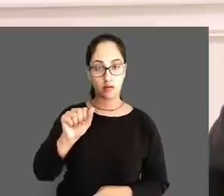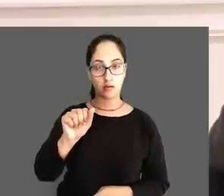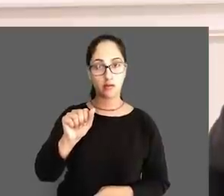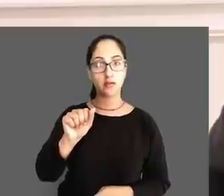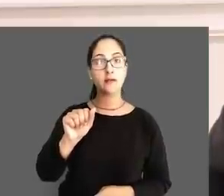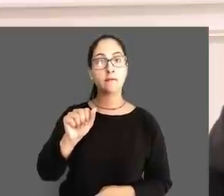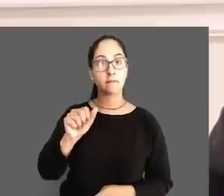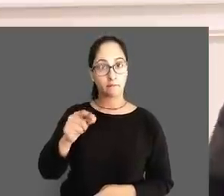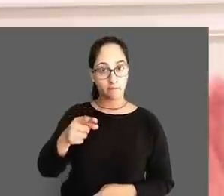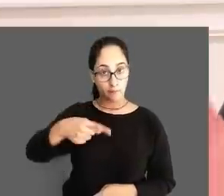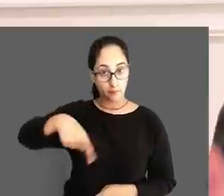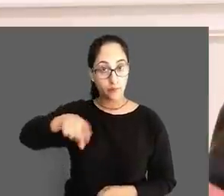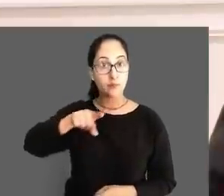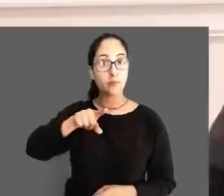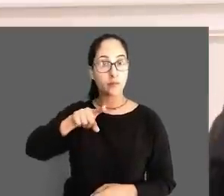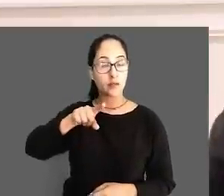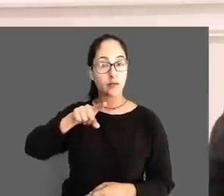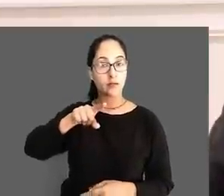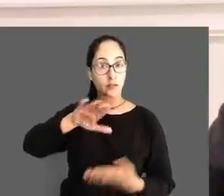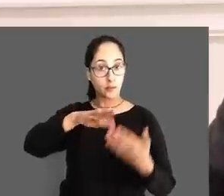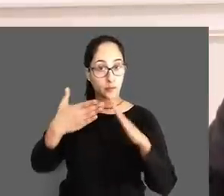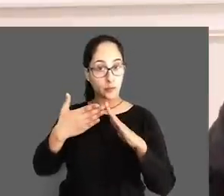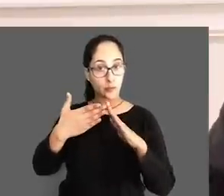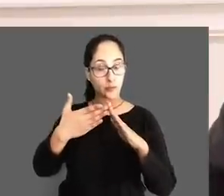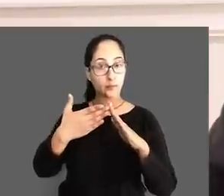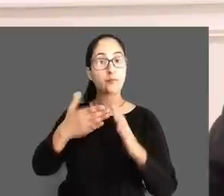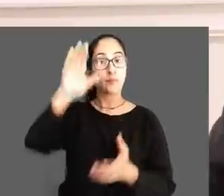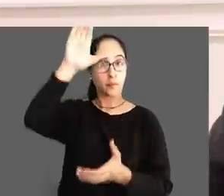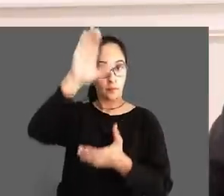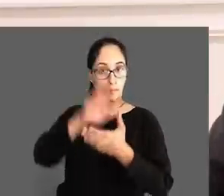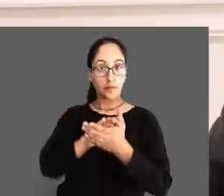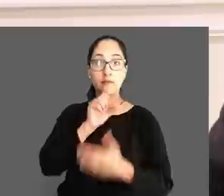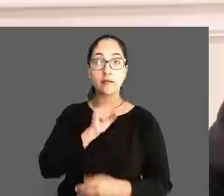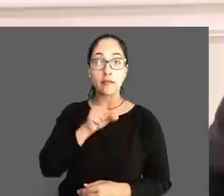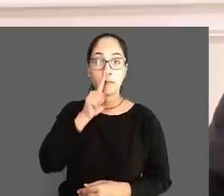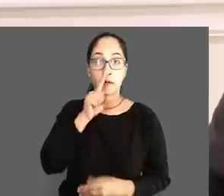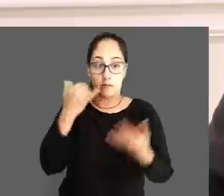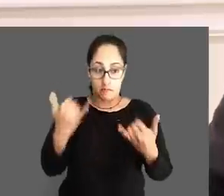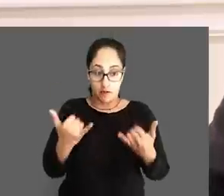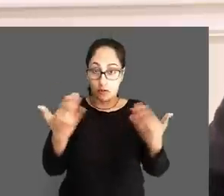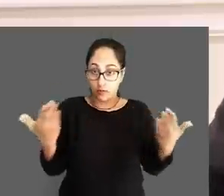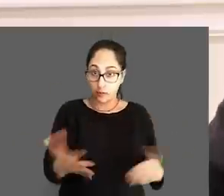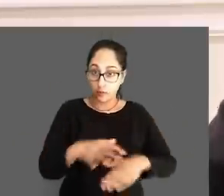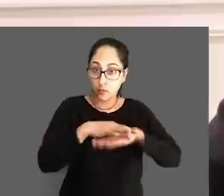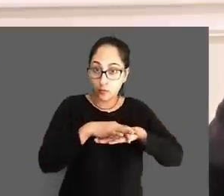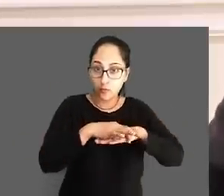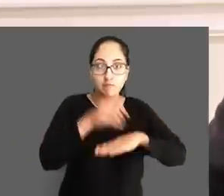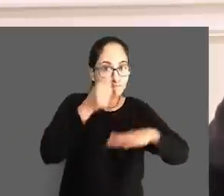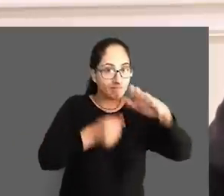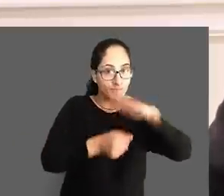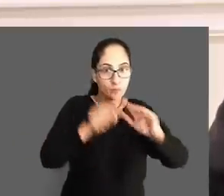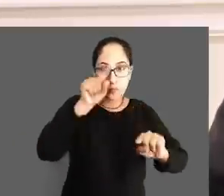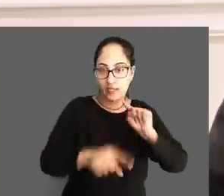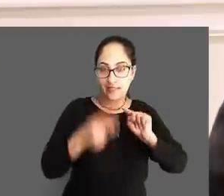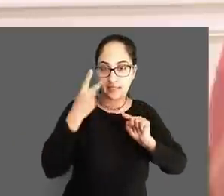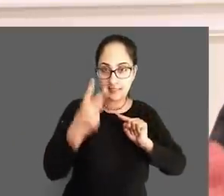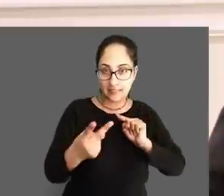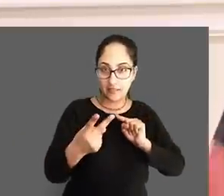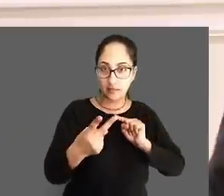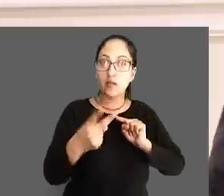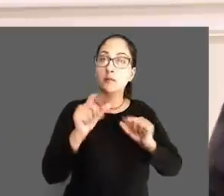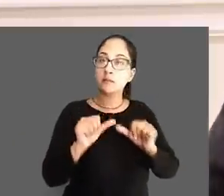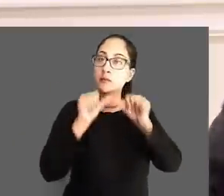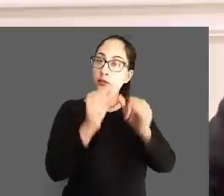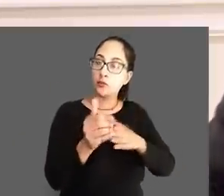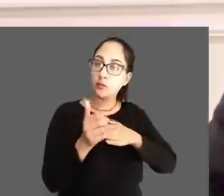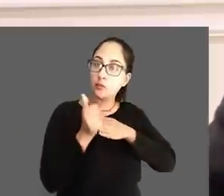that believe that their Imam is currently hidden, but is guiding their Da'is, and their Da'is are